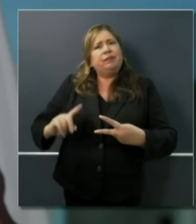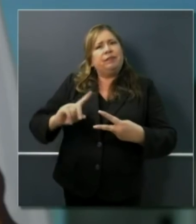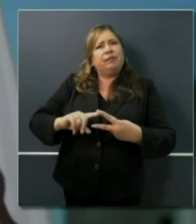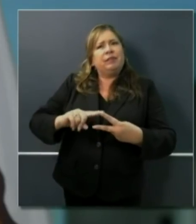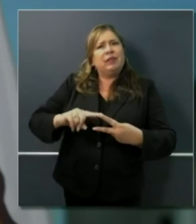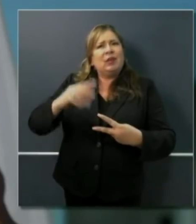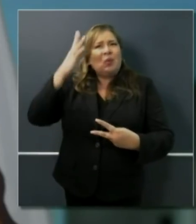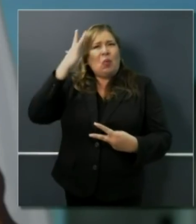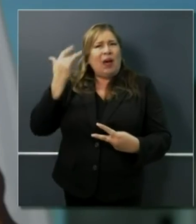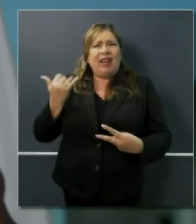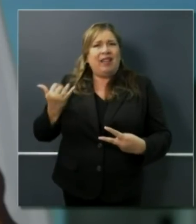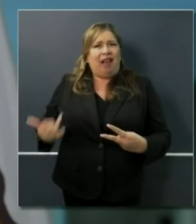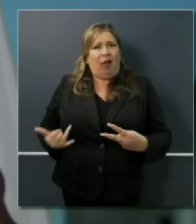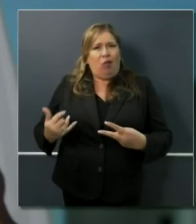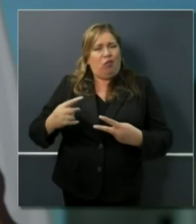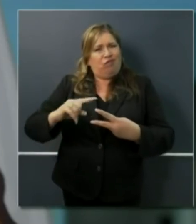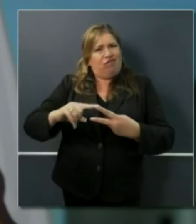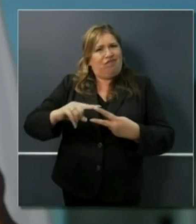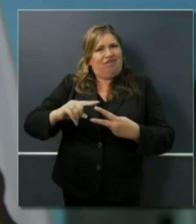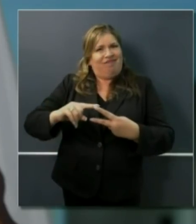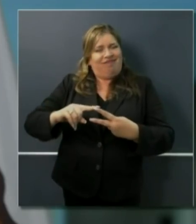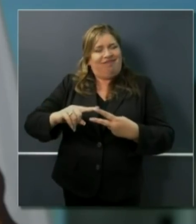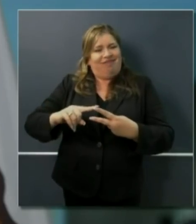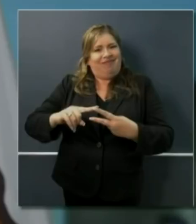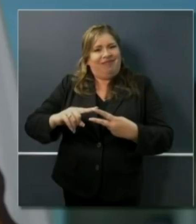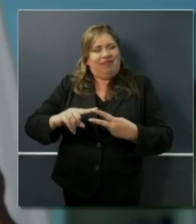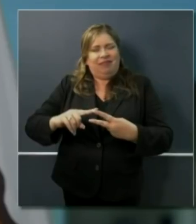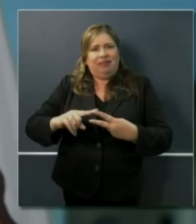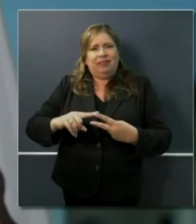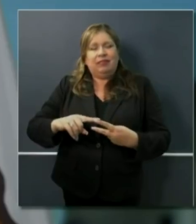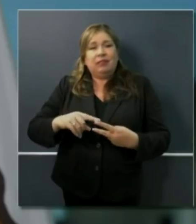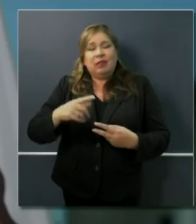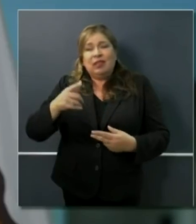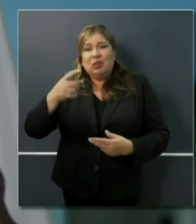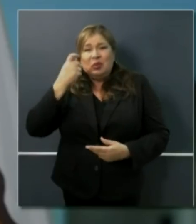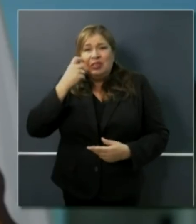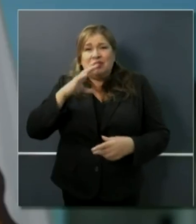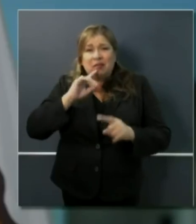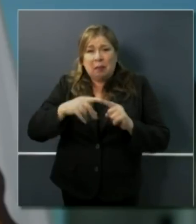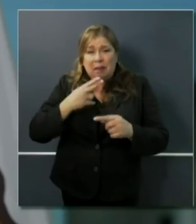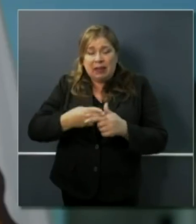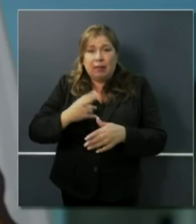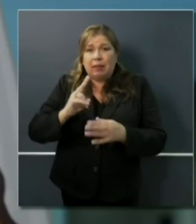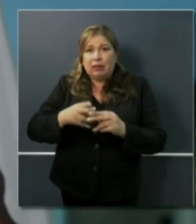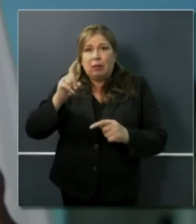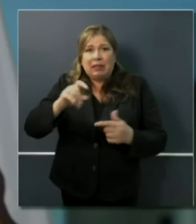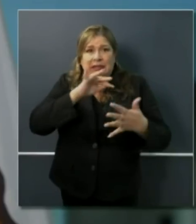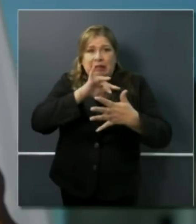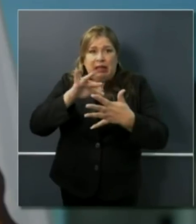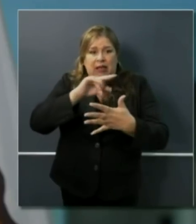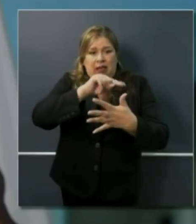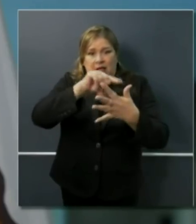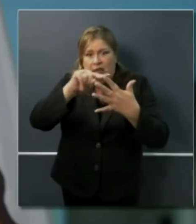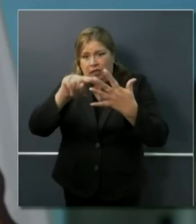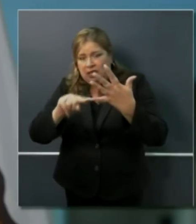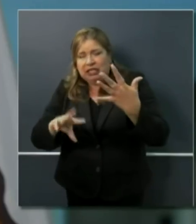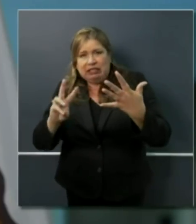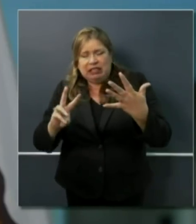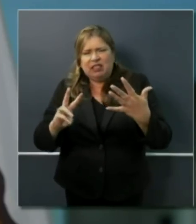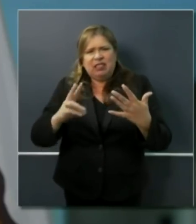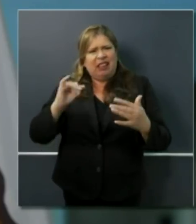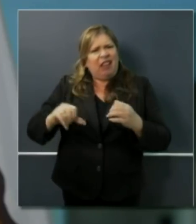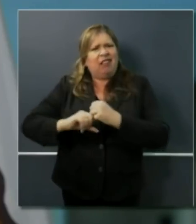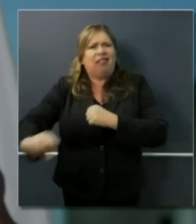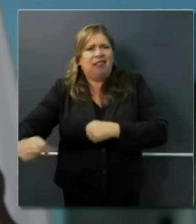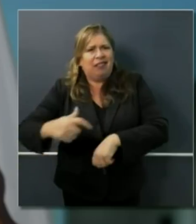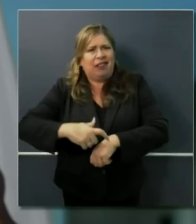at least 2 weeks from even being able to ask you about a timeline, and these 6 steps could take many weeks beyond that, are you at all concerned that people